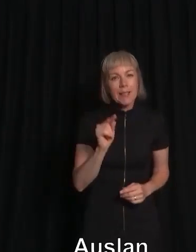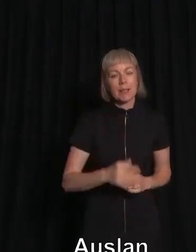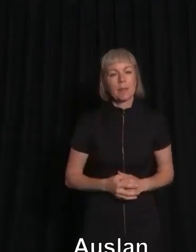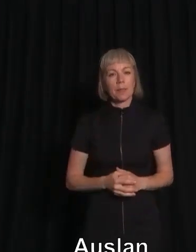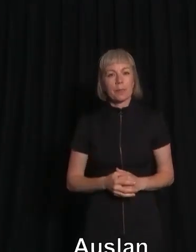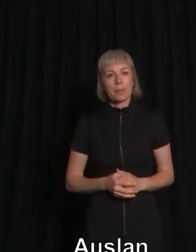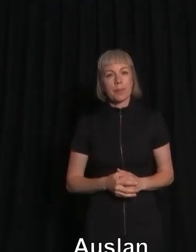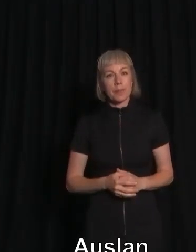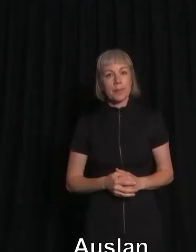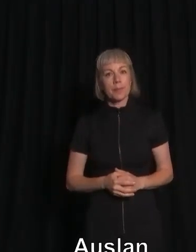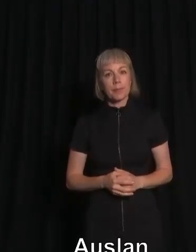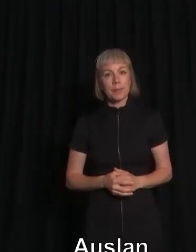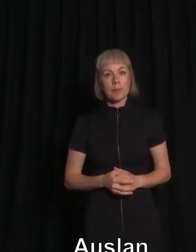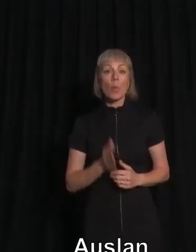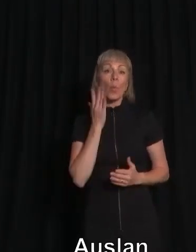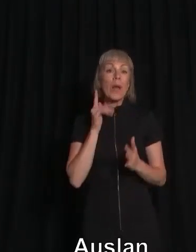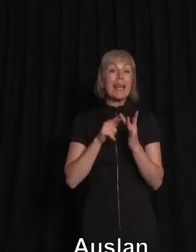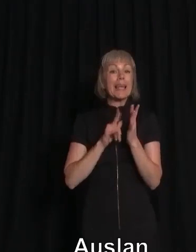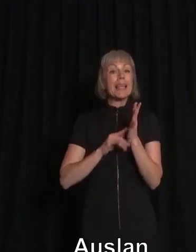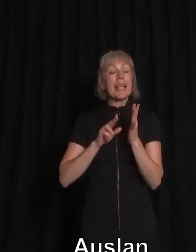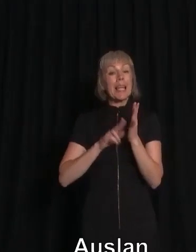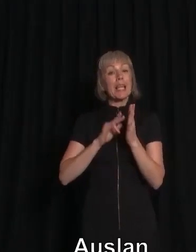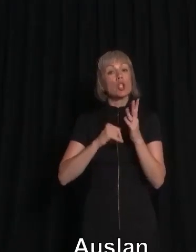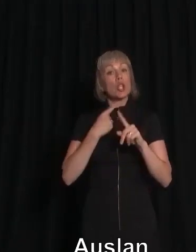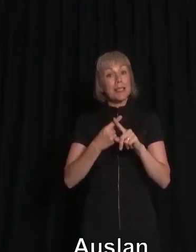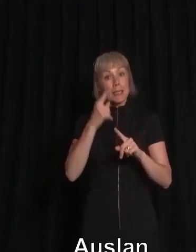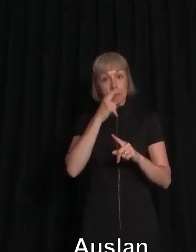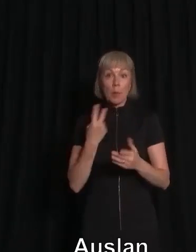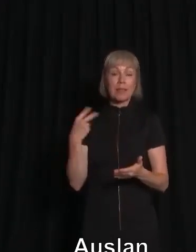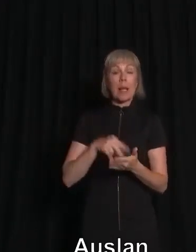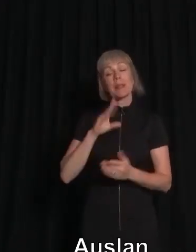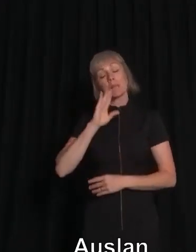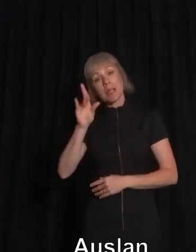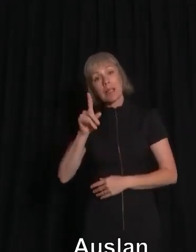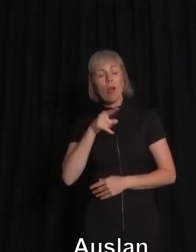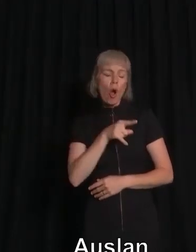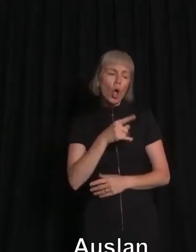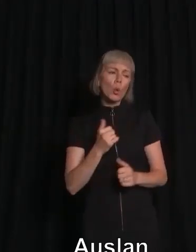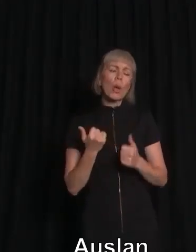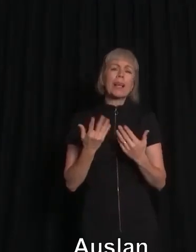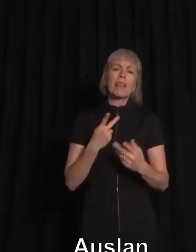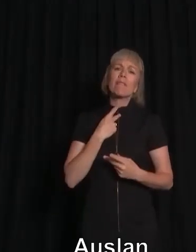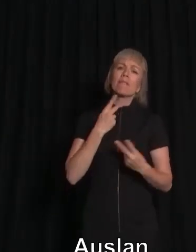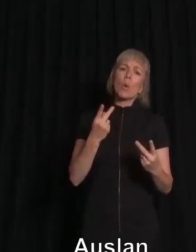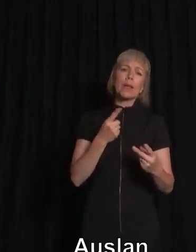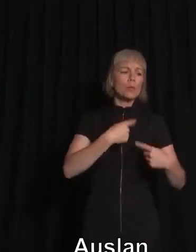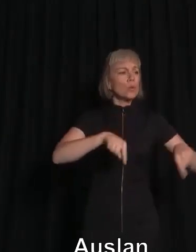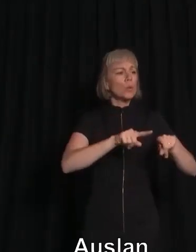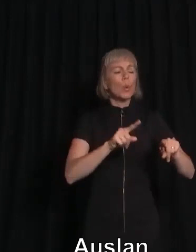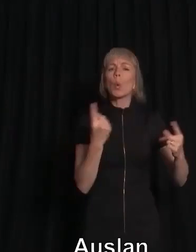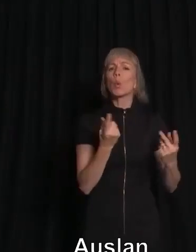say, as when intersex people speak, you are a voice for the voiceless. No, we all have voices. It's just our voices has